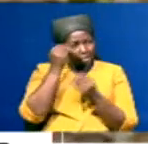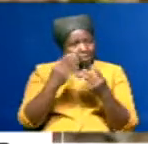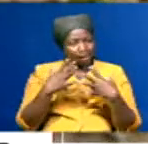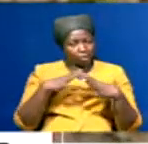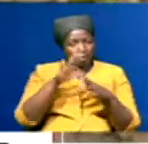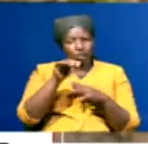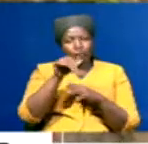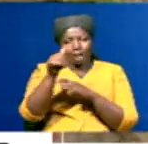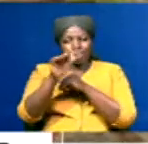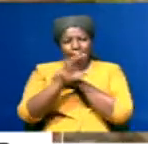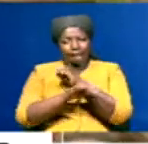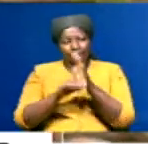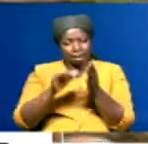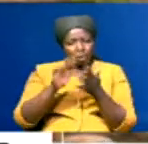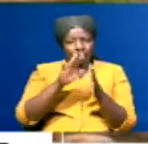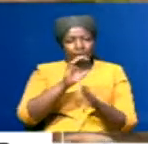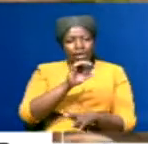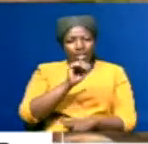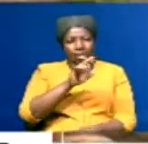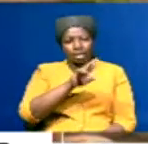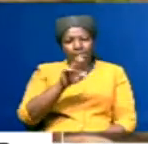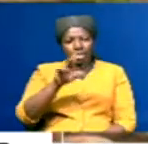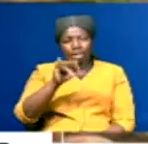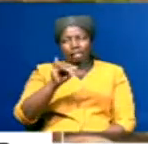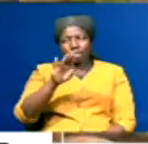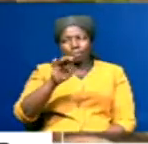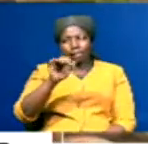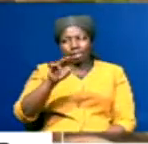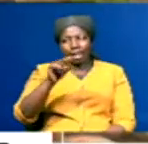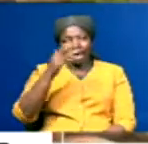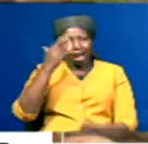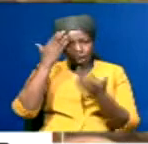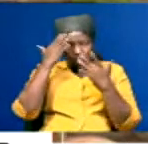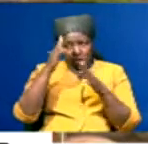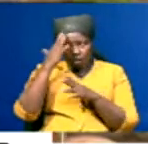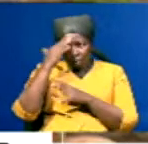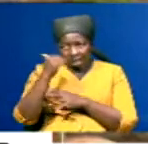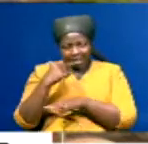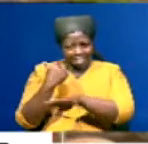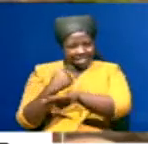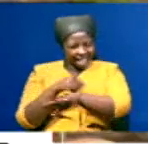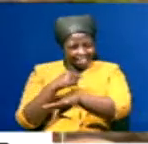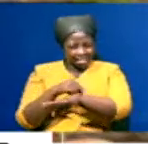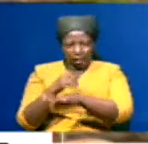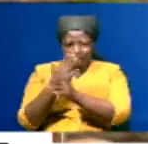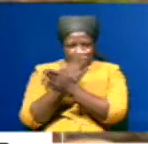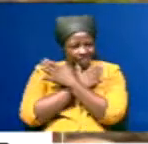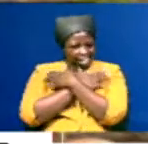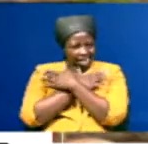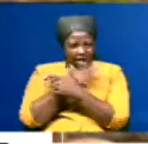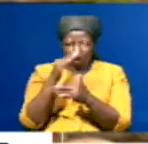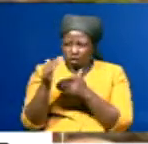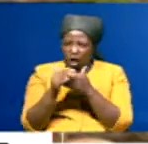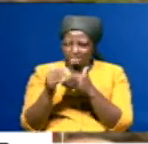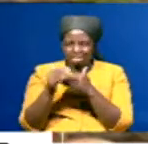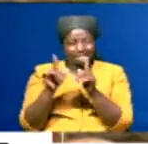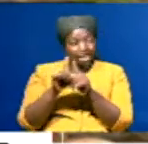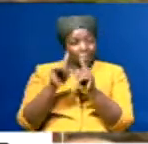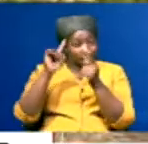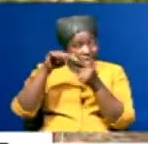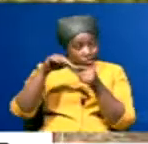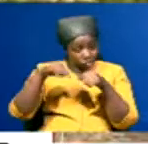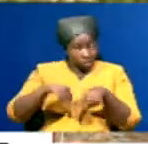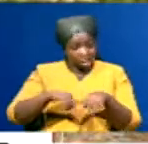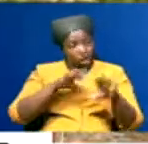mostly Caribbeans. I don't know why Ghanaians, we became very close. Even now we communicate with